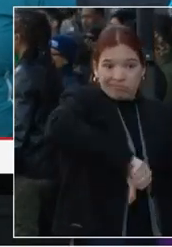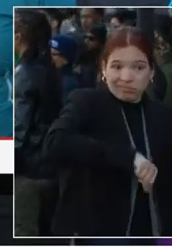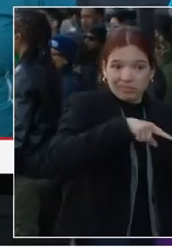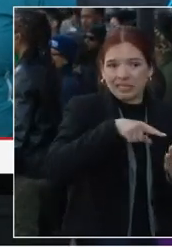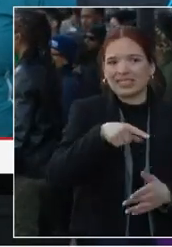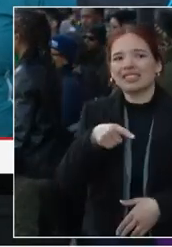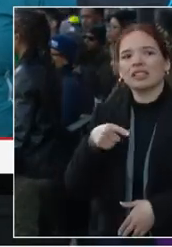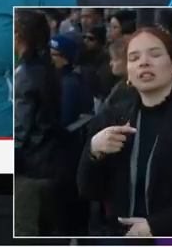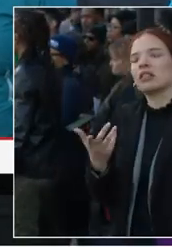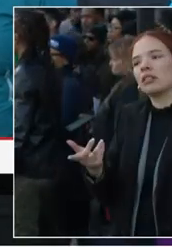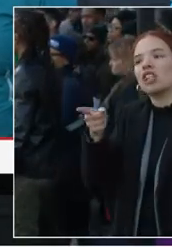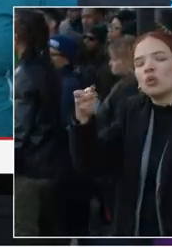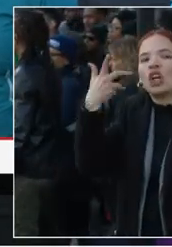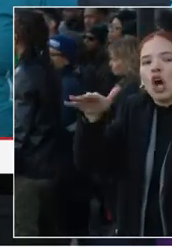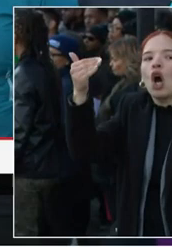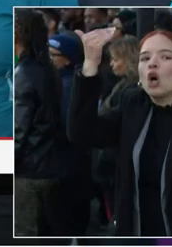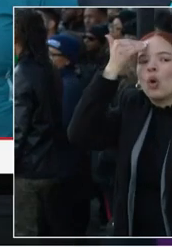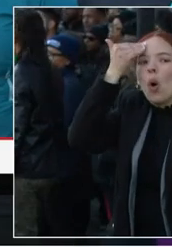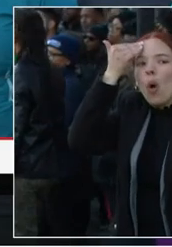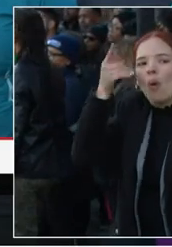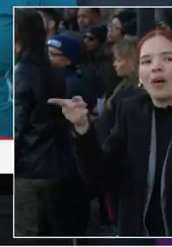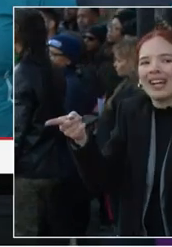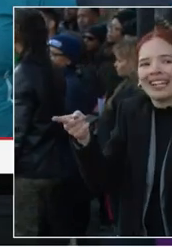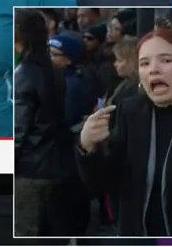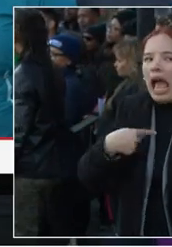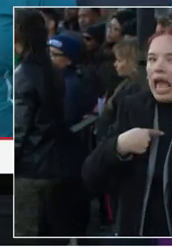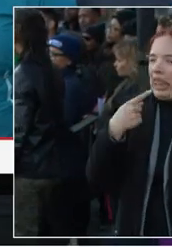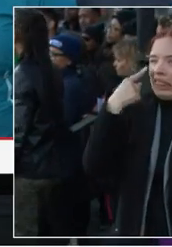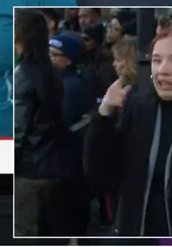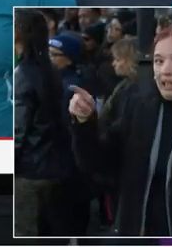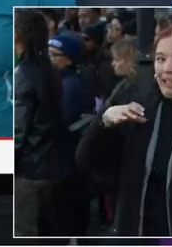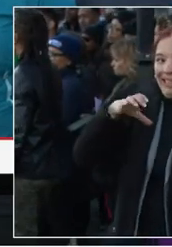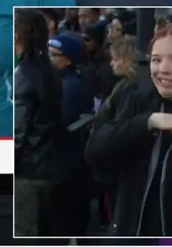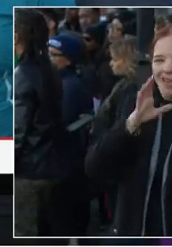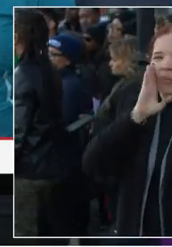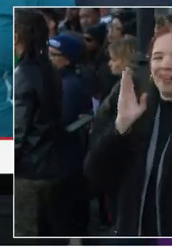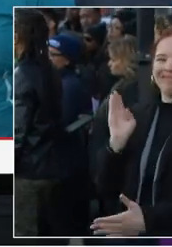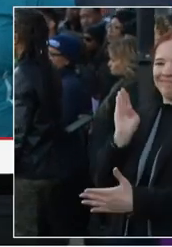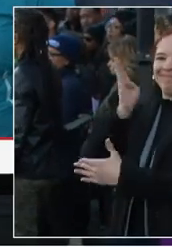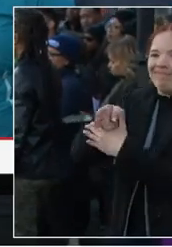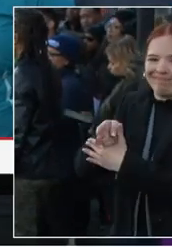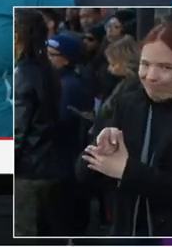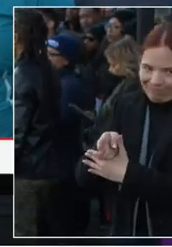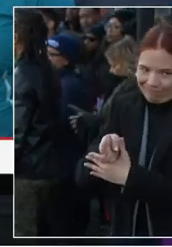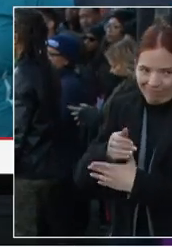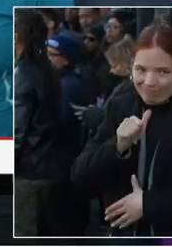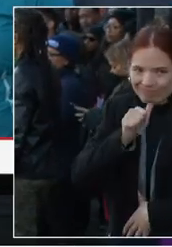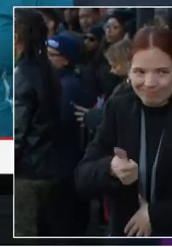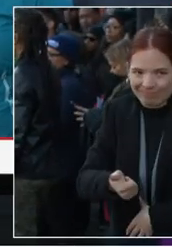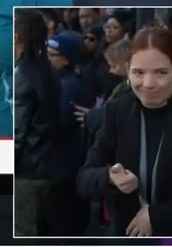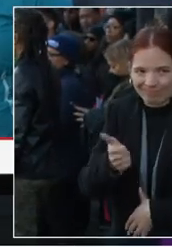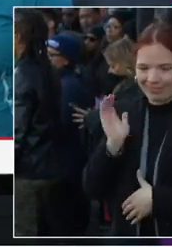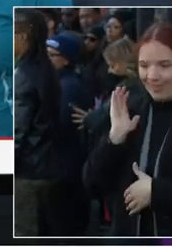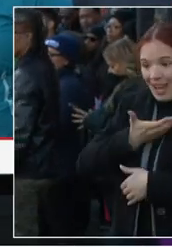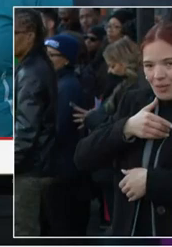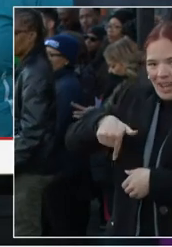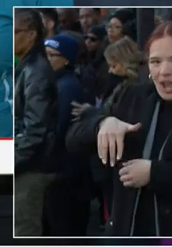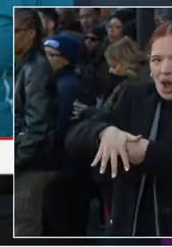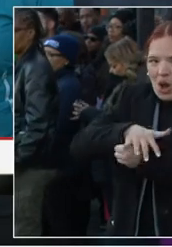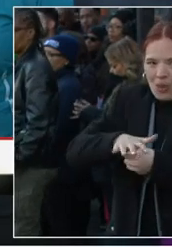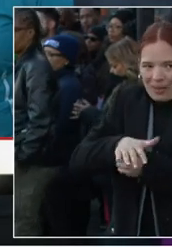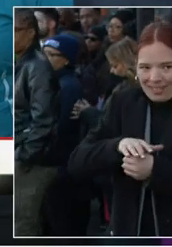I don't think that the Congress should ever interfere in our local